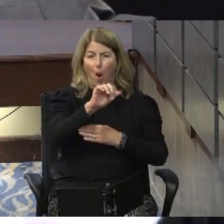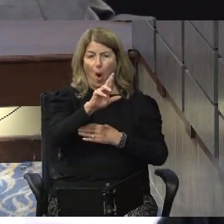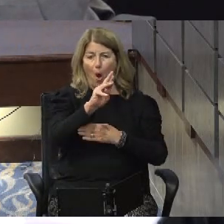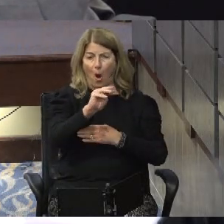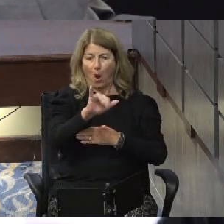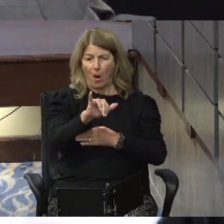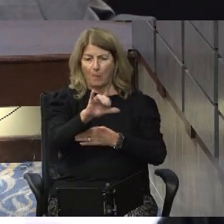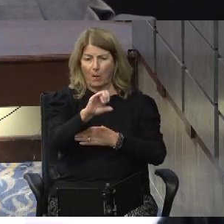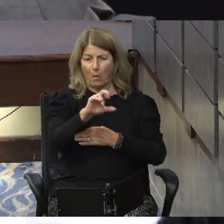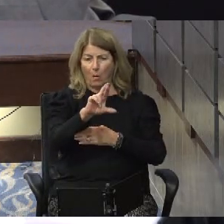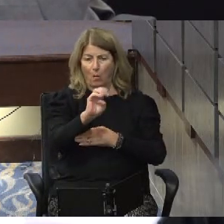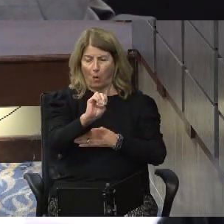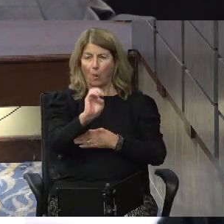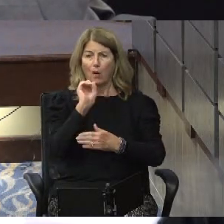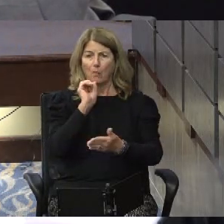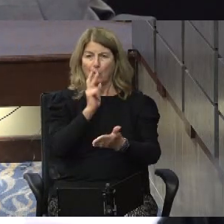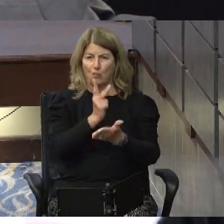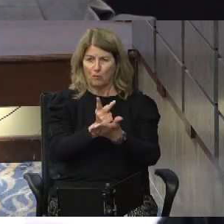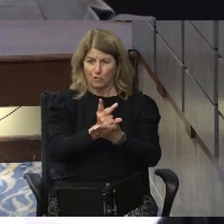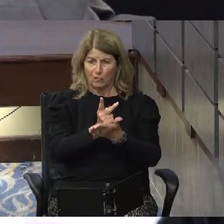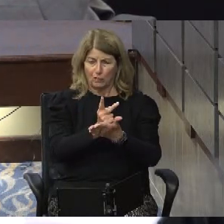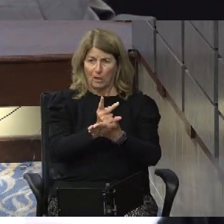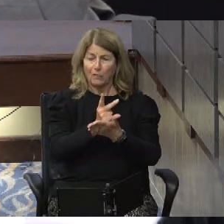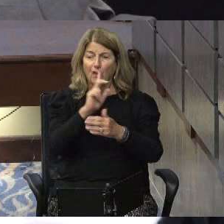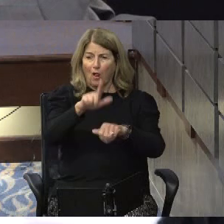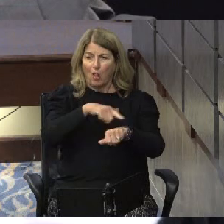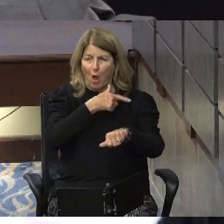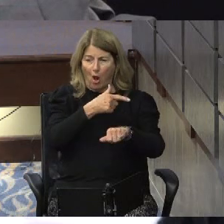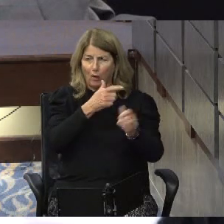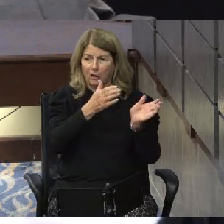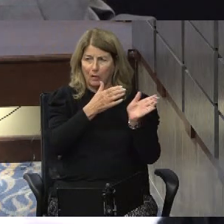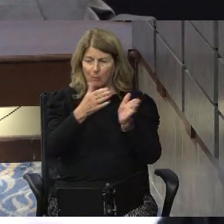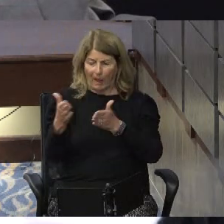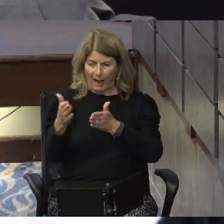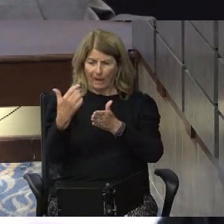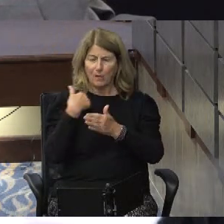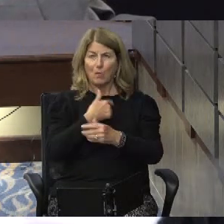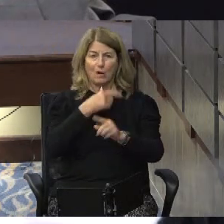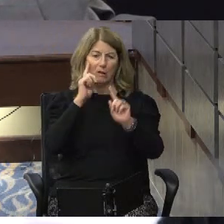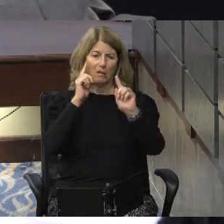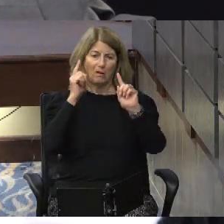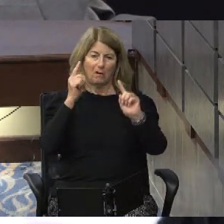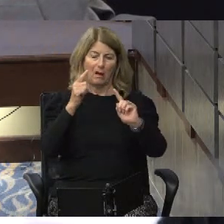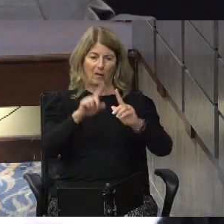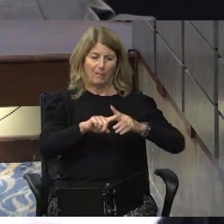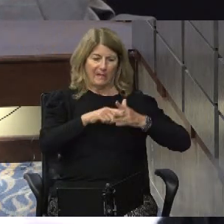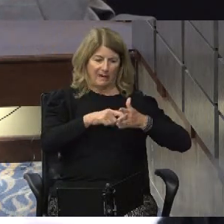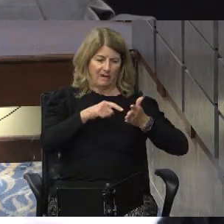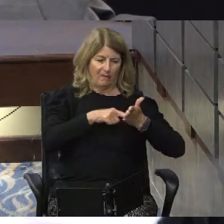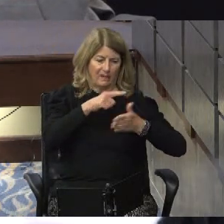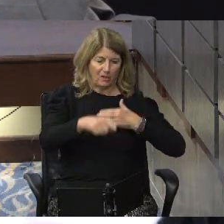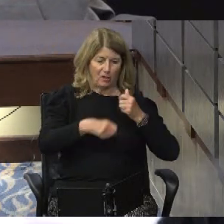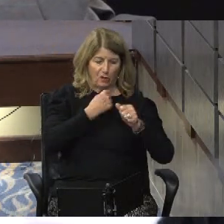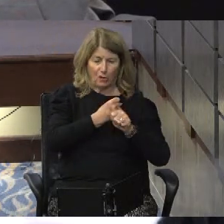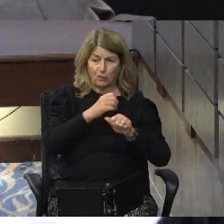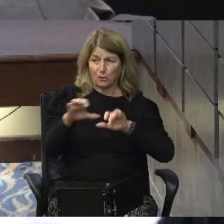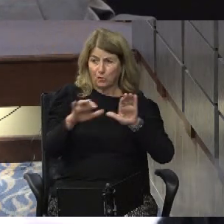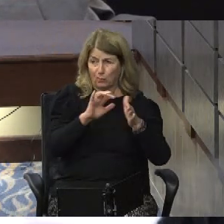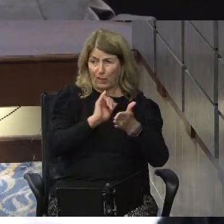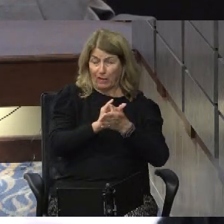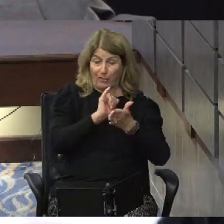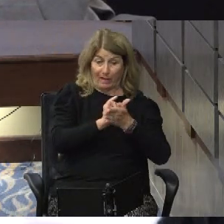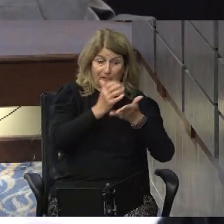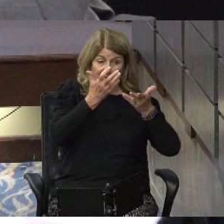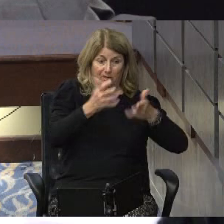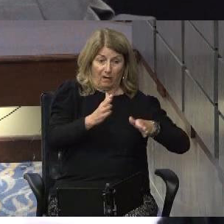approvals. That's the long duration approvals. We were targeting at the beginning of this year to do that. Those are in, and we